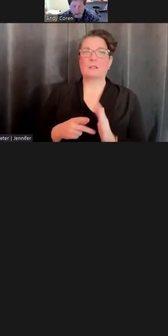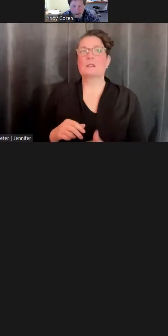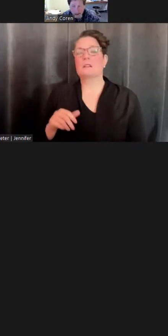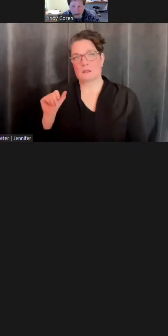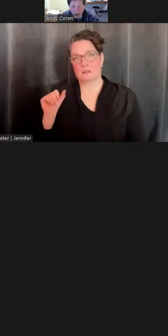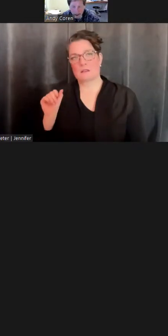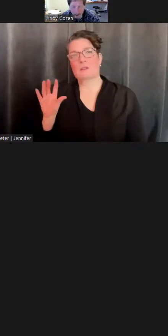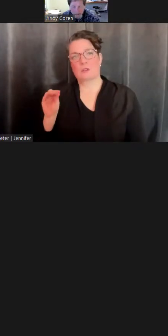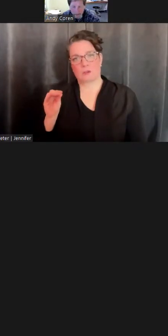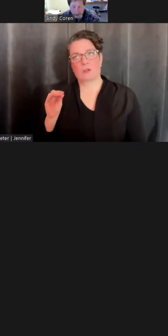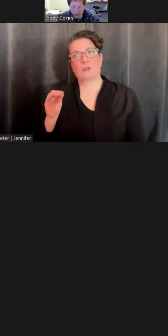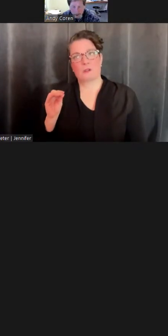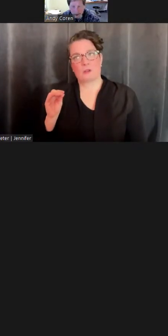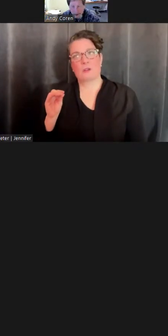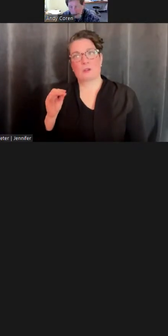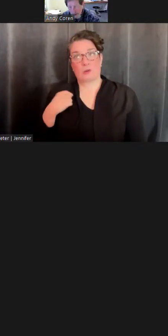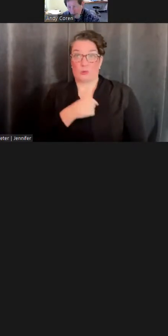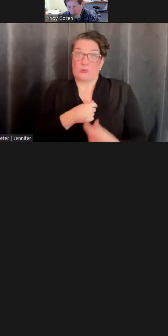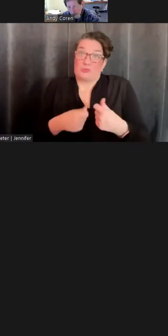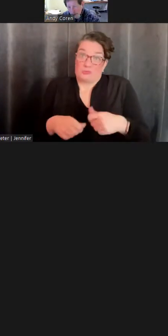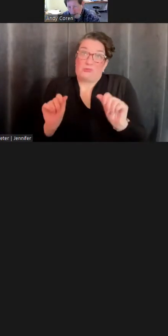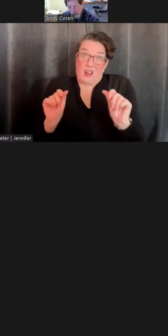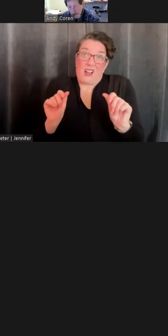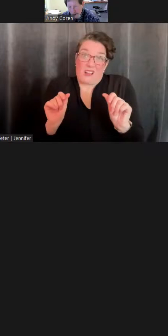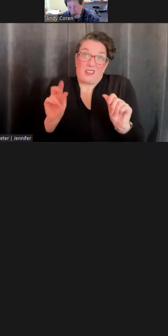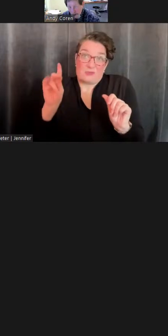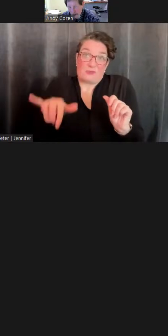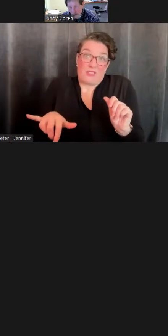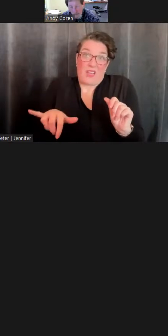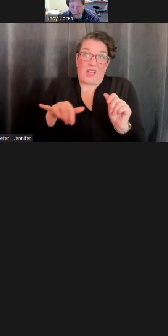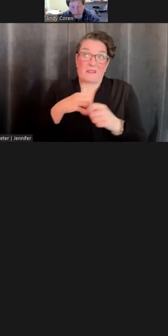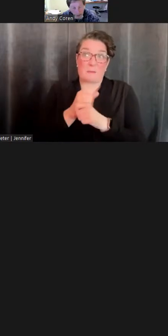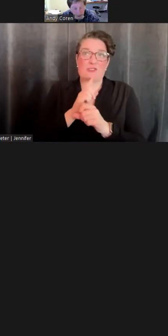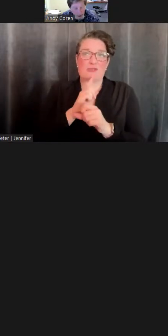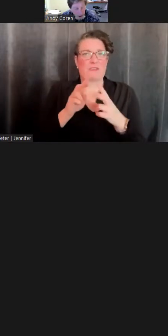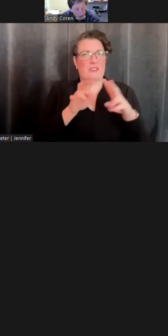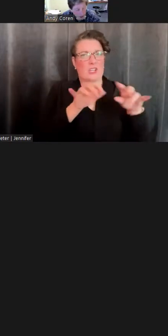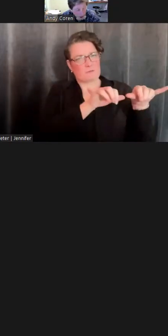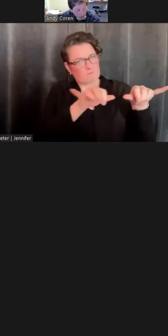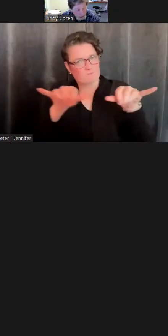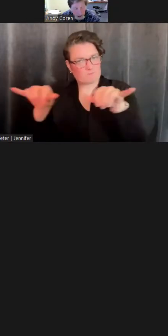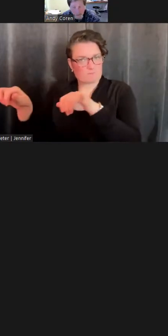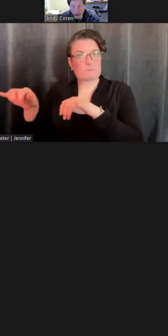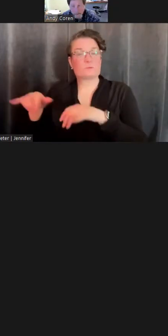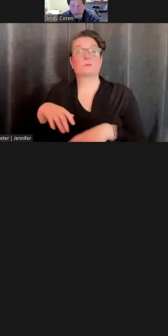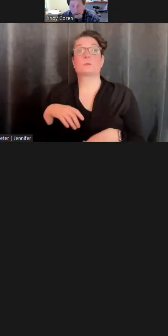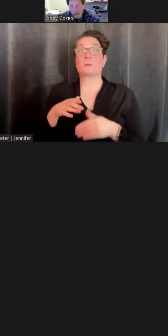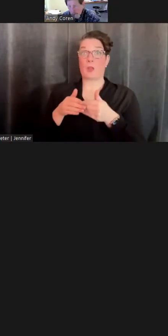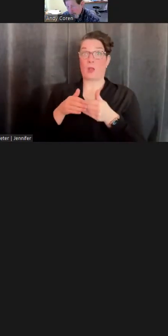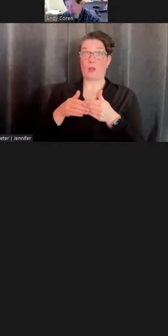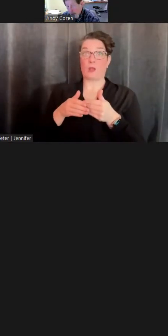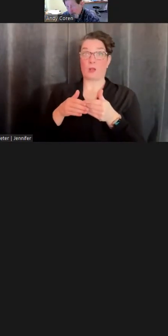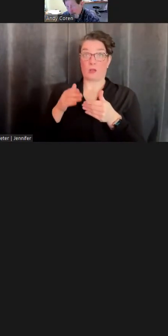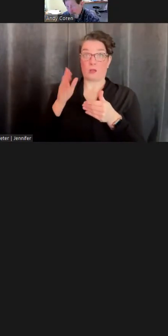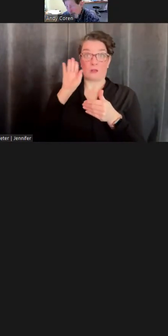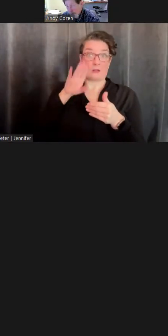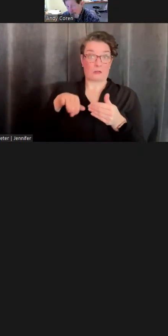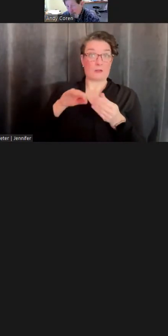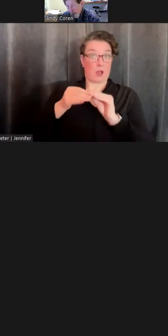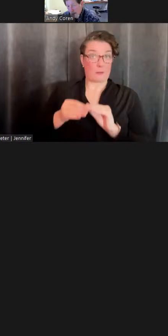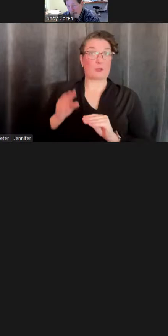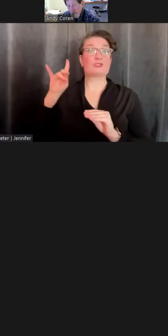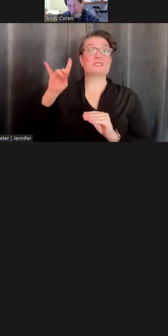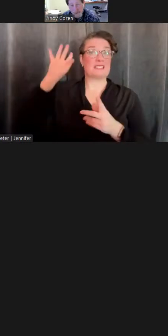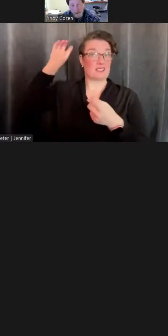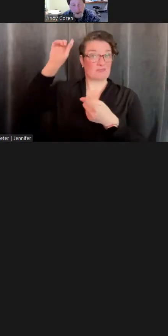address that. And so it's very consistent. And moving forward, the numbers have come down. They've gone